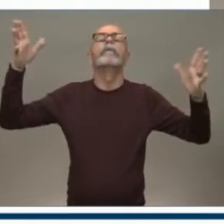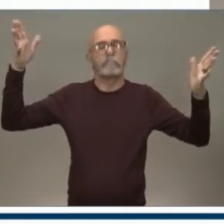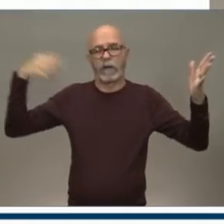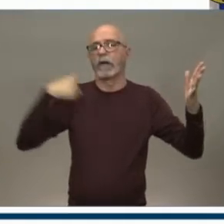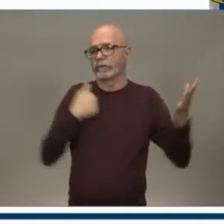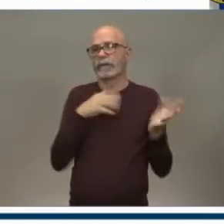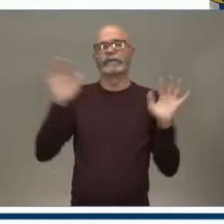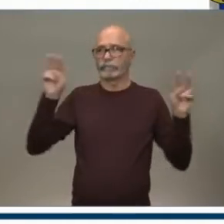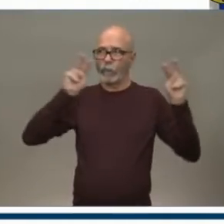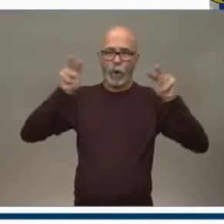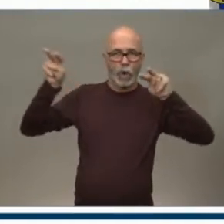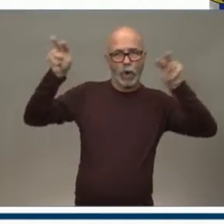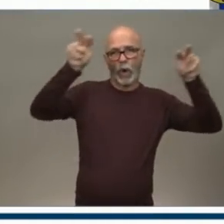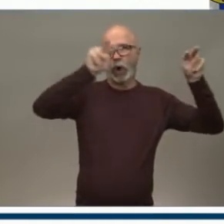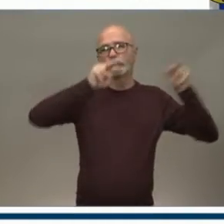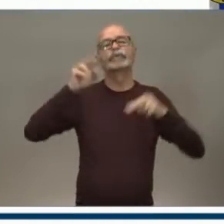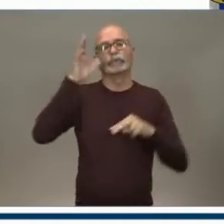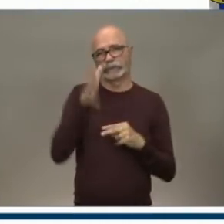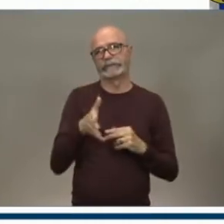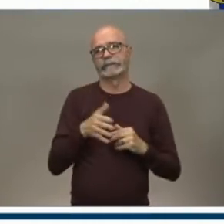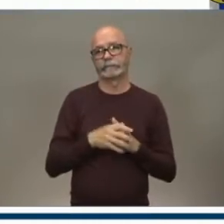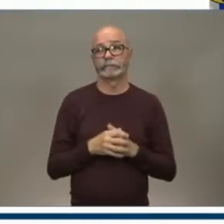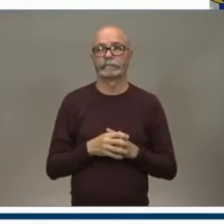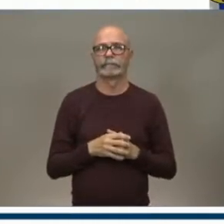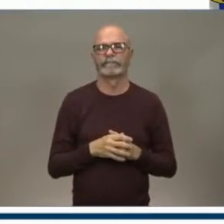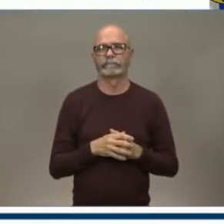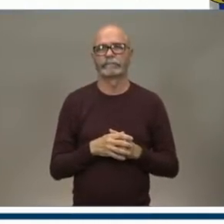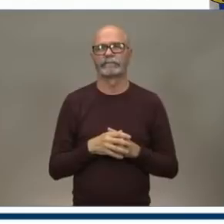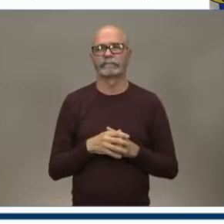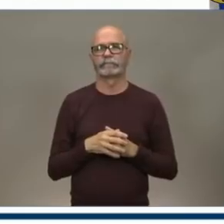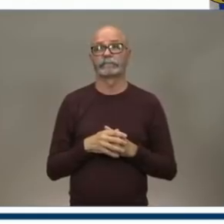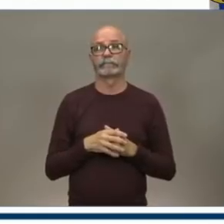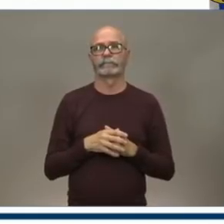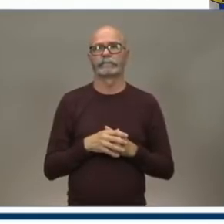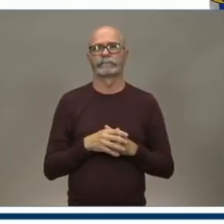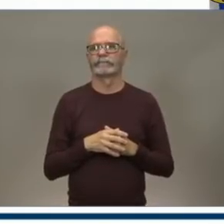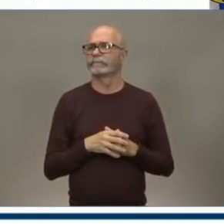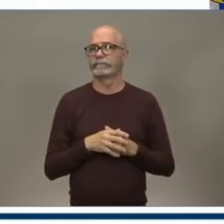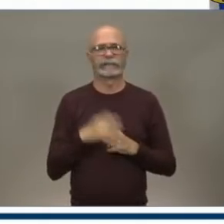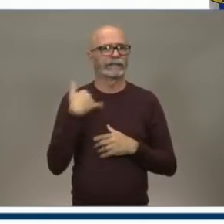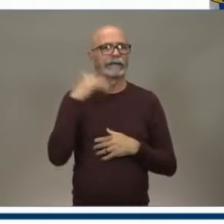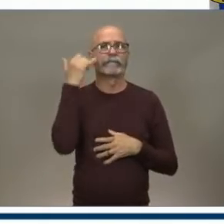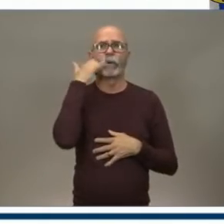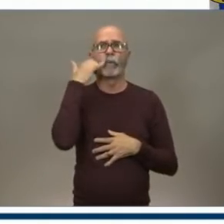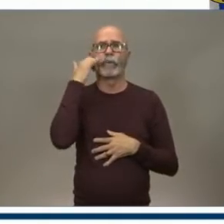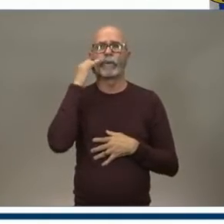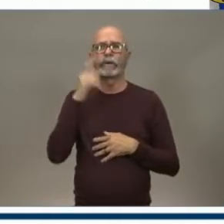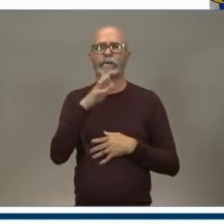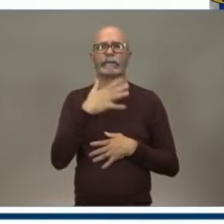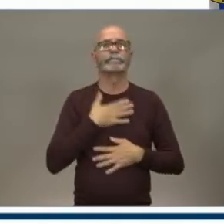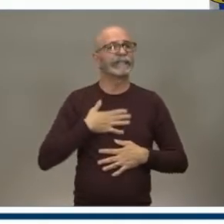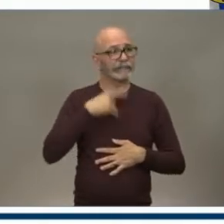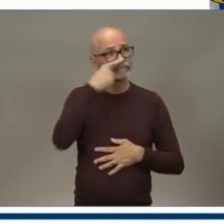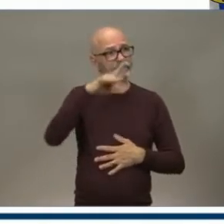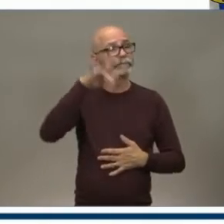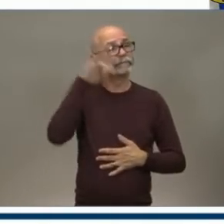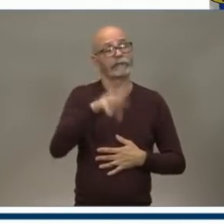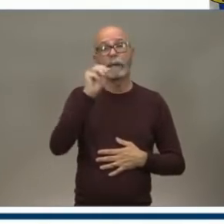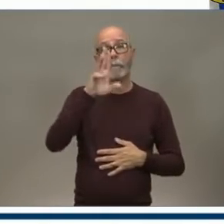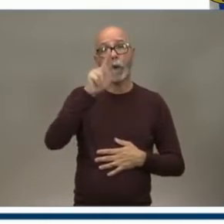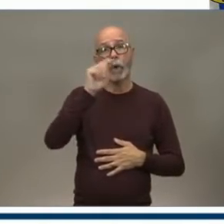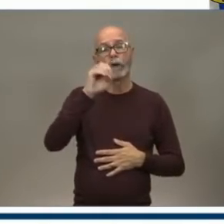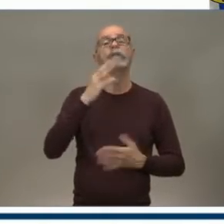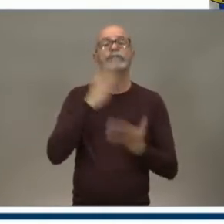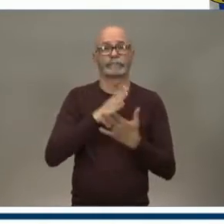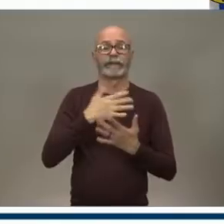I'm told there's a lot of feedback on the phone line. Please, a reminder to keep your phones on mute. Next question will go to Kathleen Jones with All Nova Scotia. Hi,